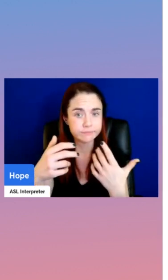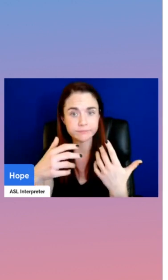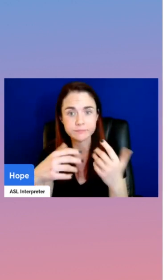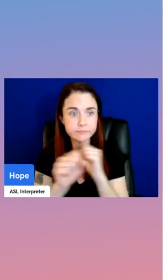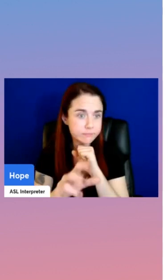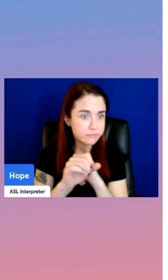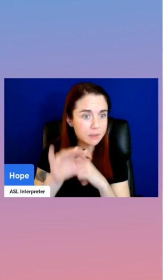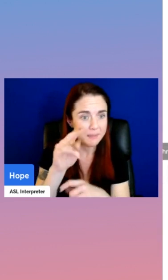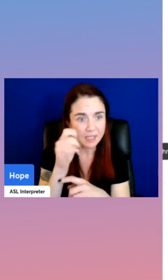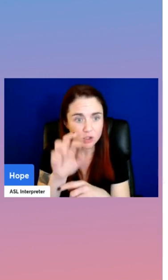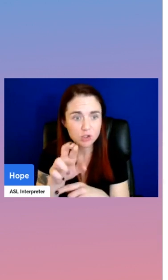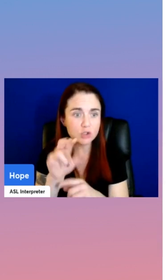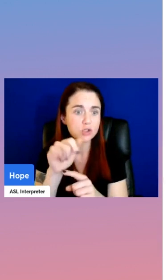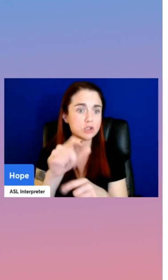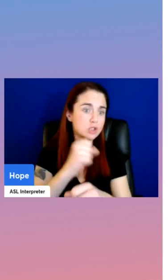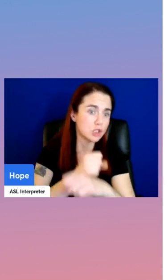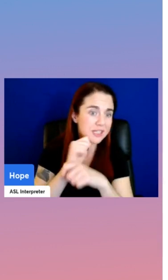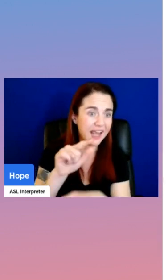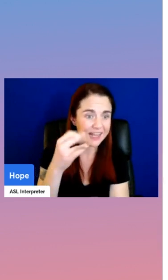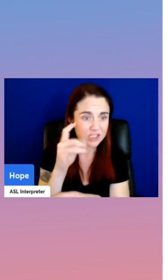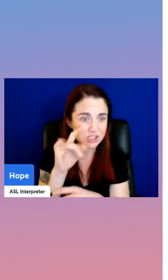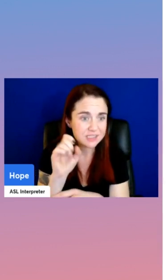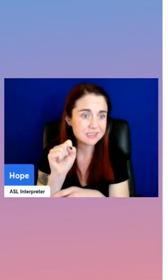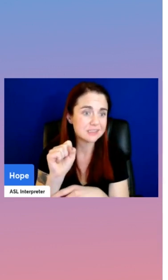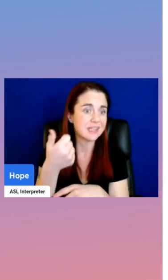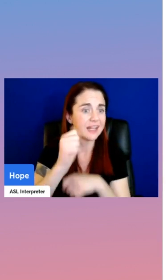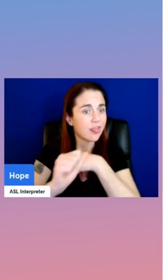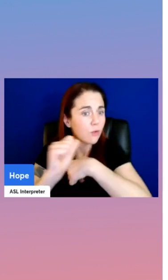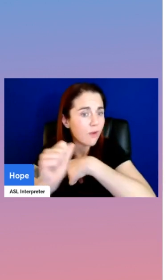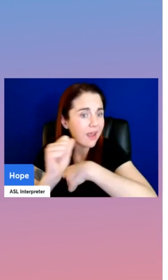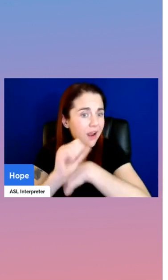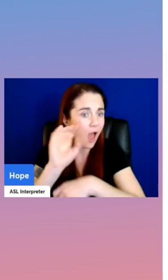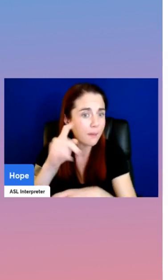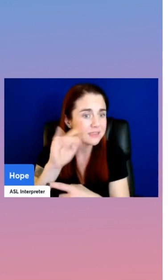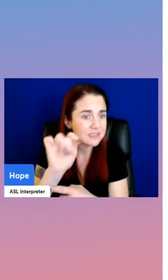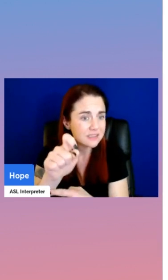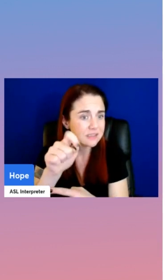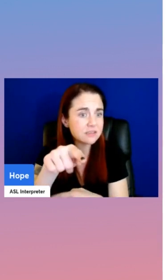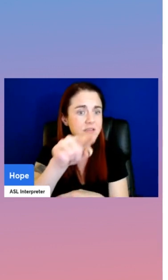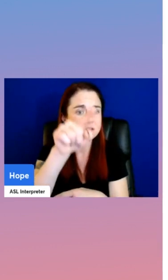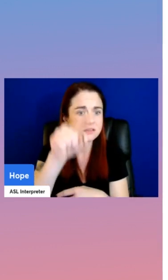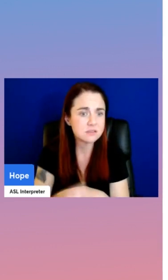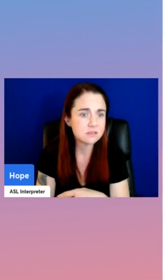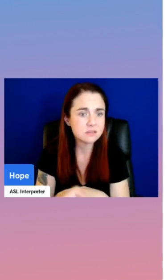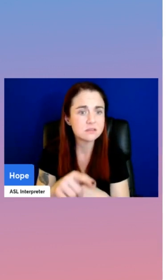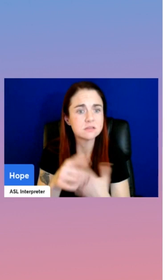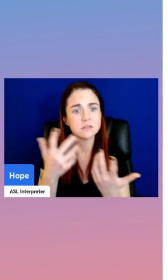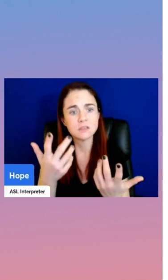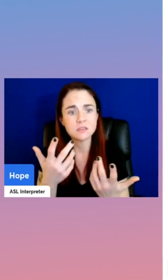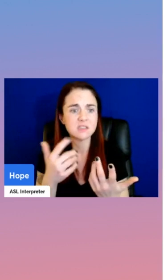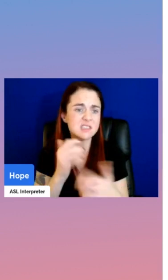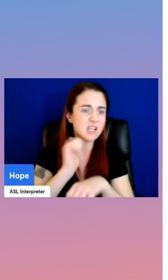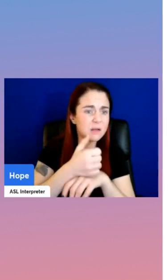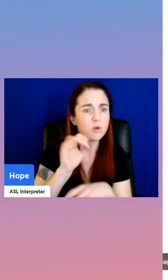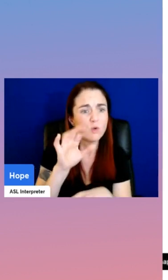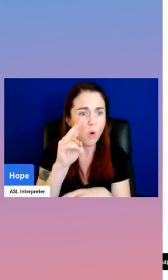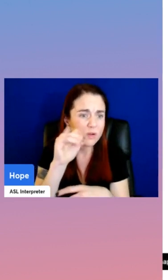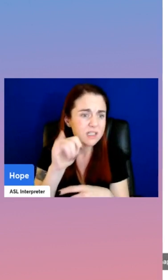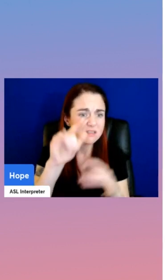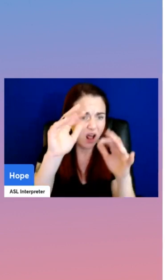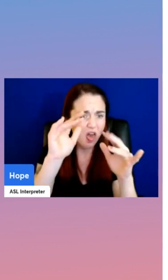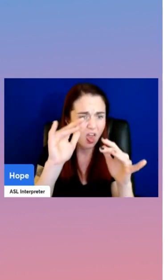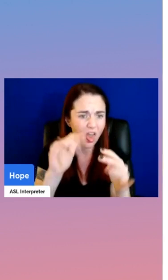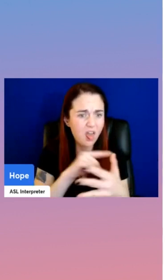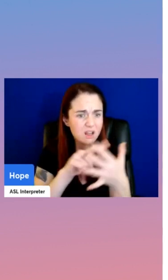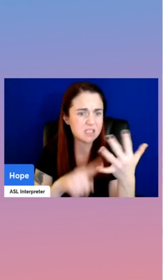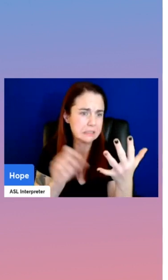security agents like threat optics, installing Ansible, setting up cronny, and implementing the EBS-NV